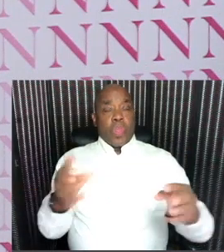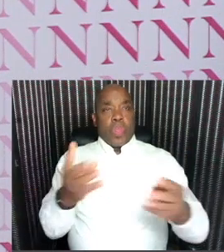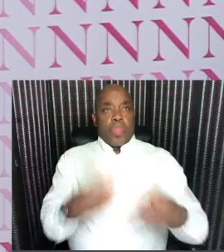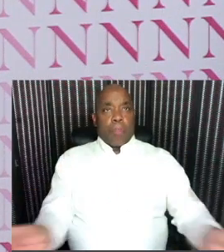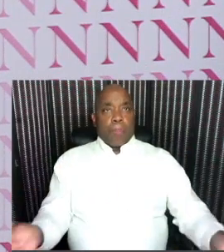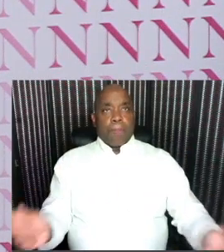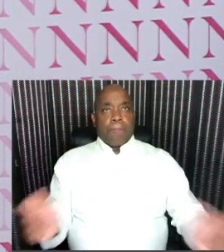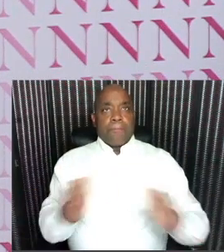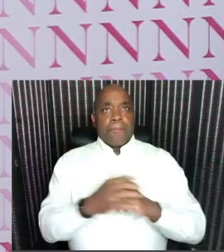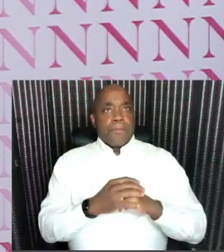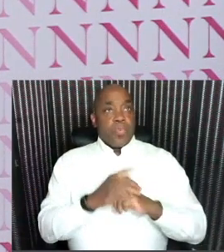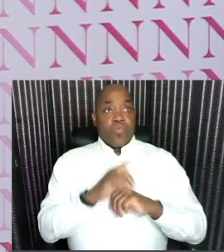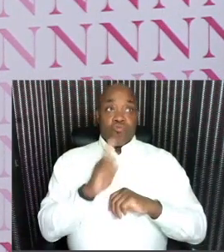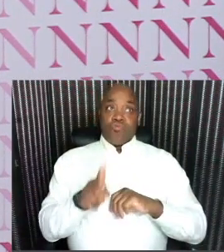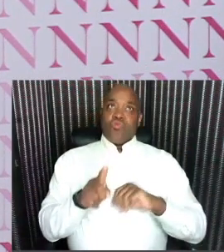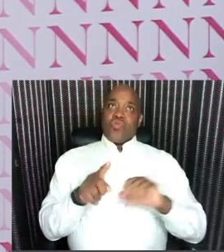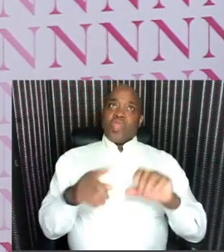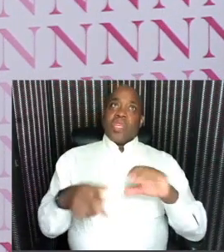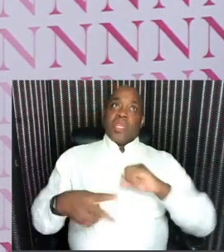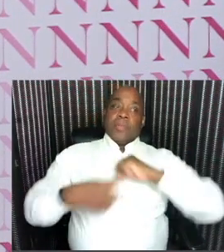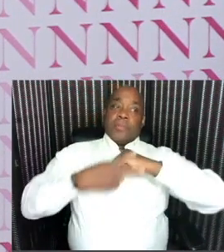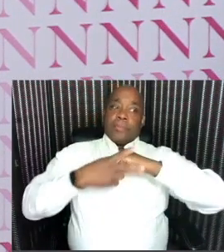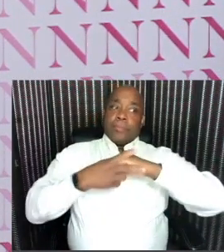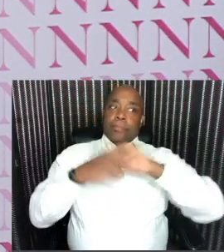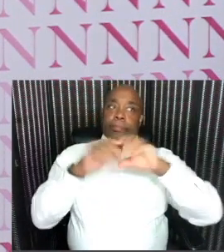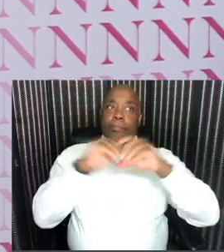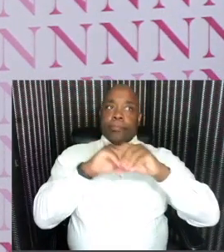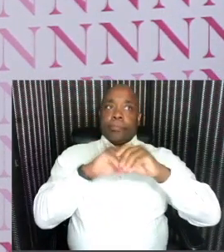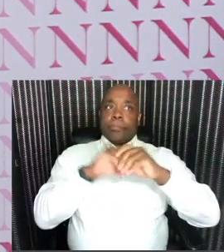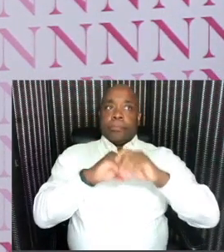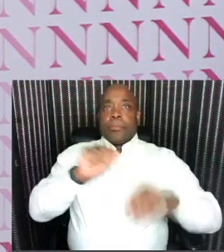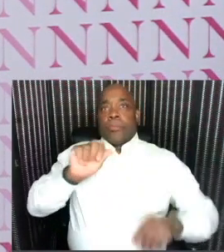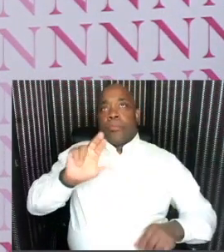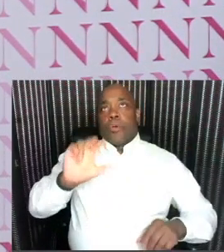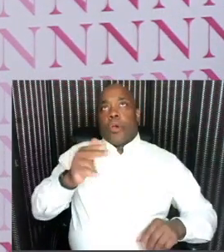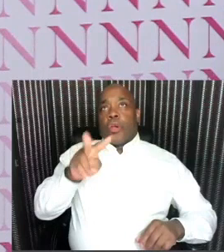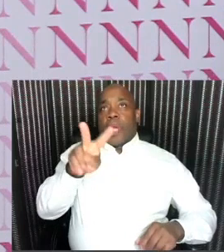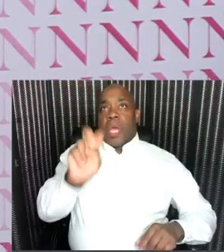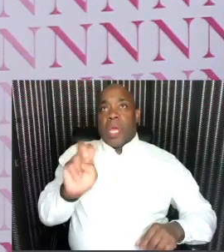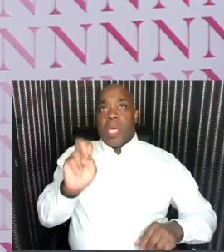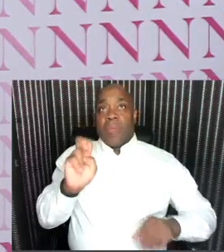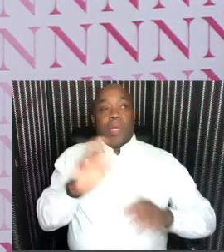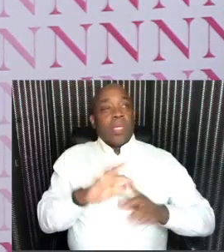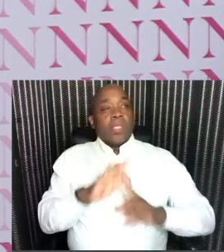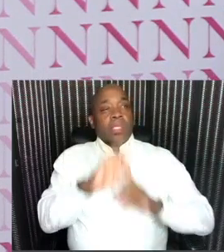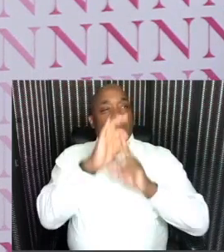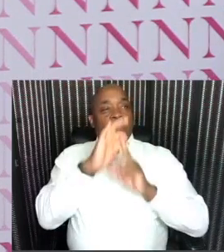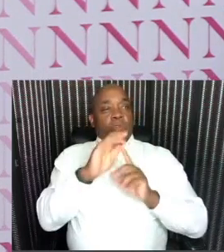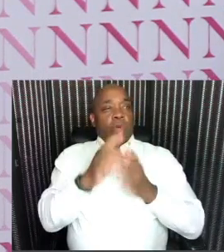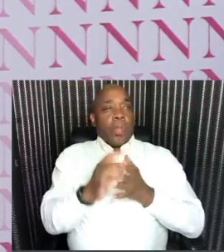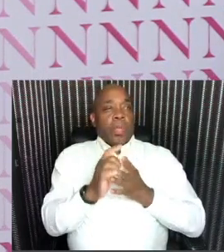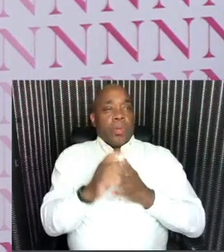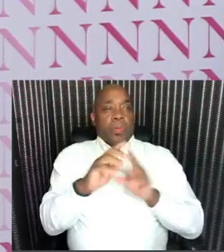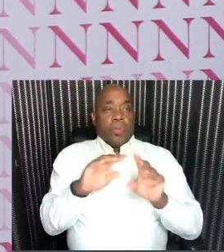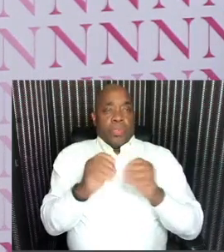in an archive that most people, except for the leader of the organization, a woman named N.Y. Nathiri, she knows where everything